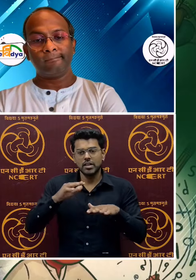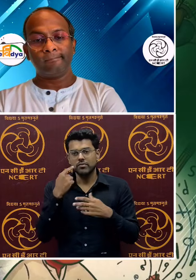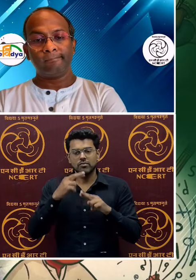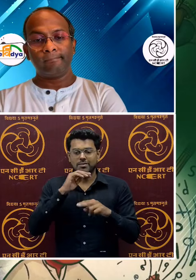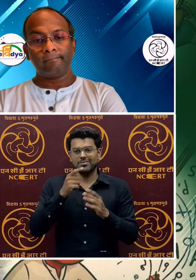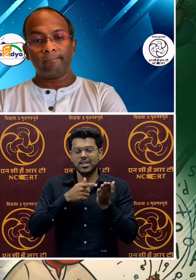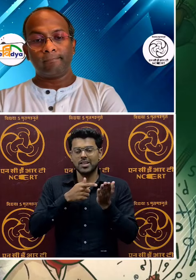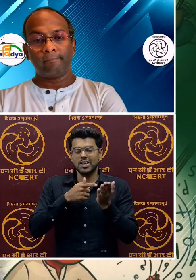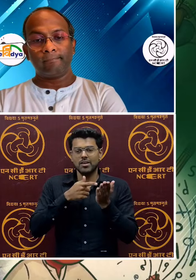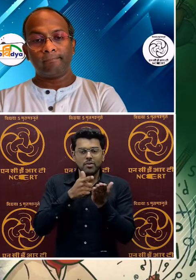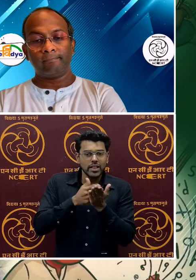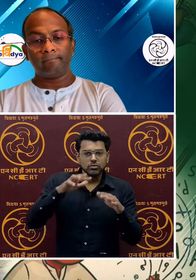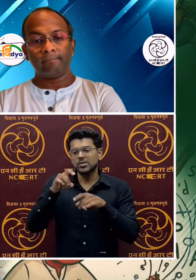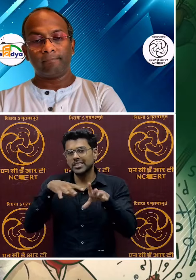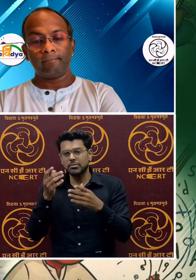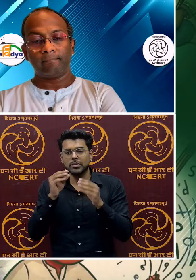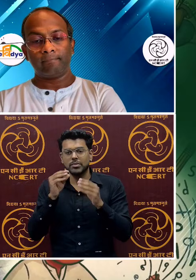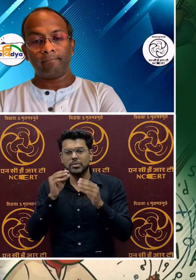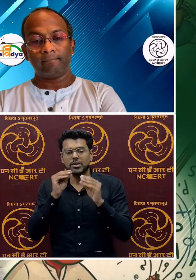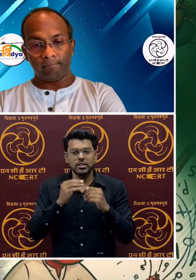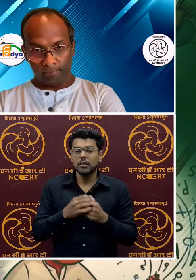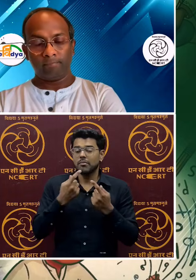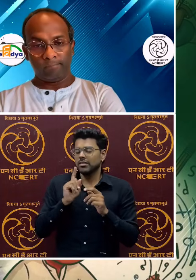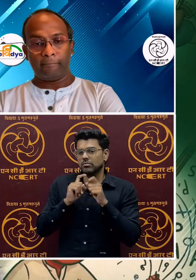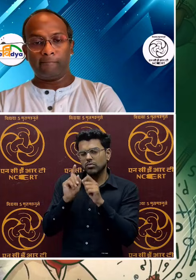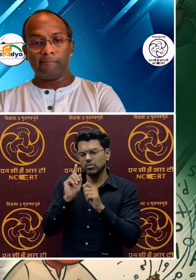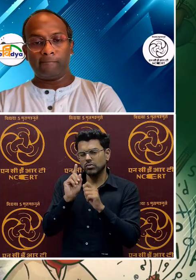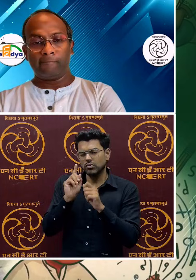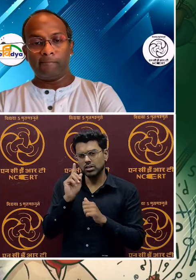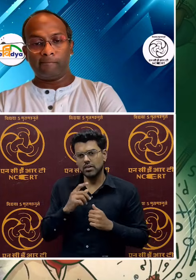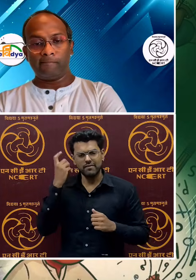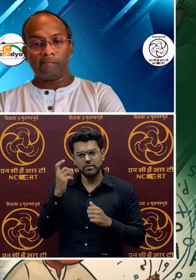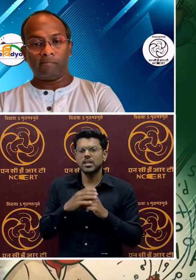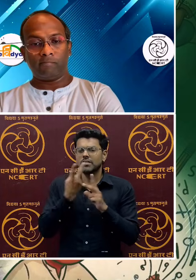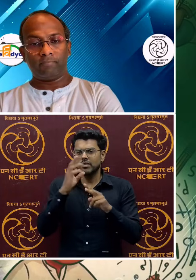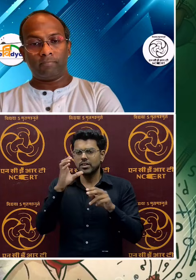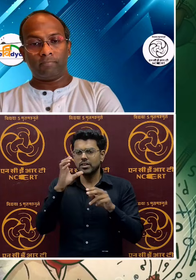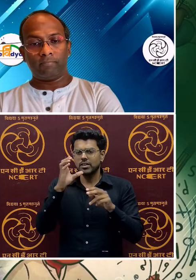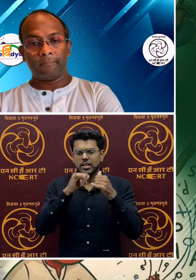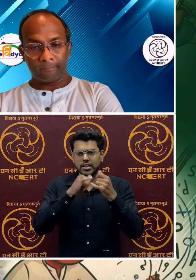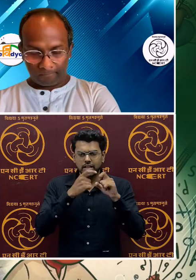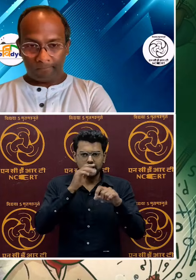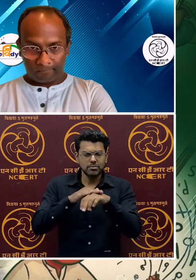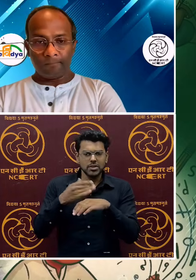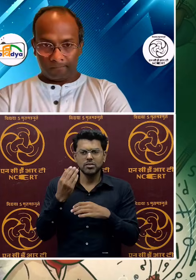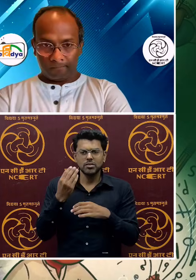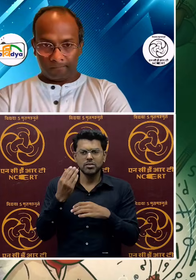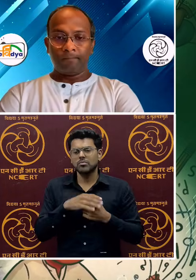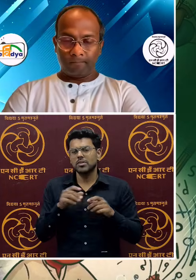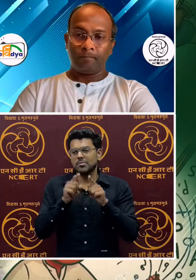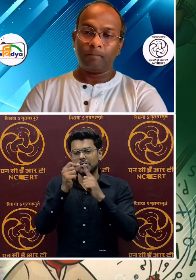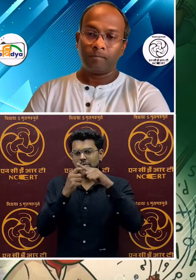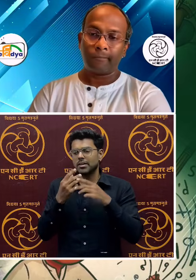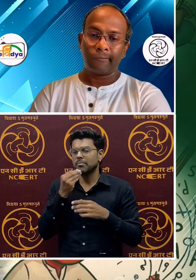teaching in a rural setting or in an urban setting. So I want to ask you about some couple of case studies. Of course, we have slides with us as well. So I want